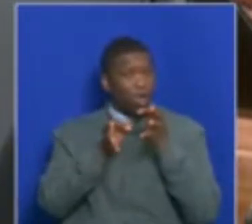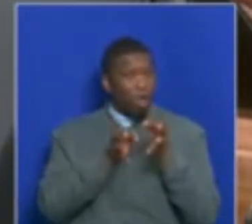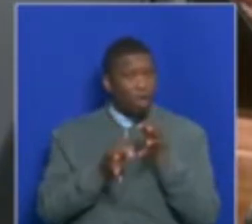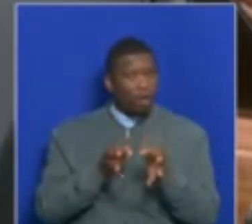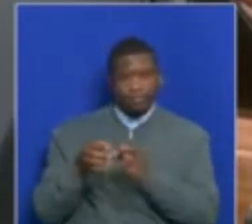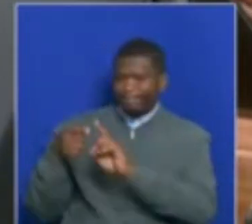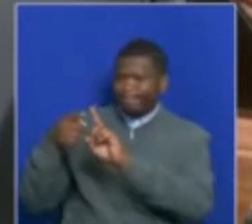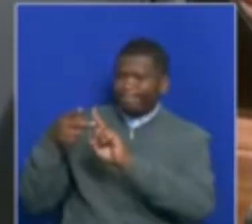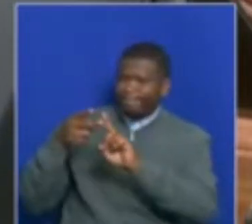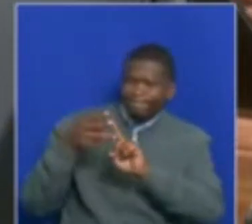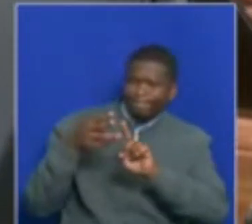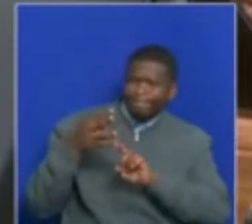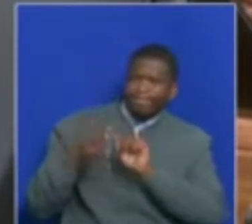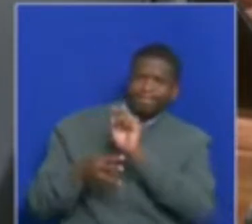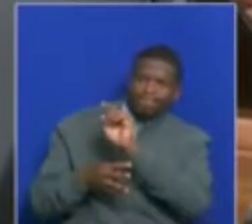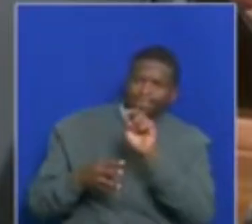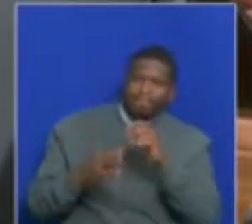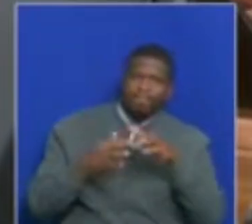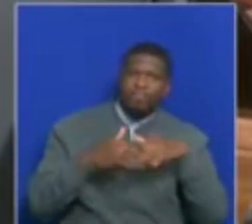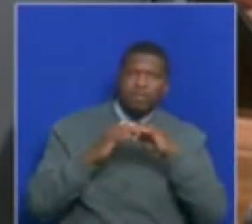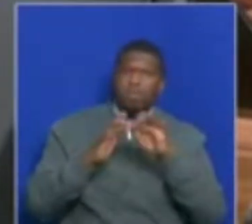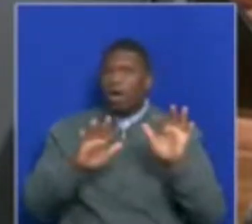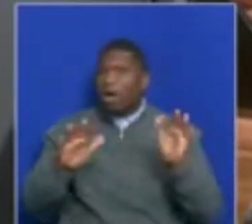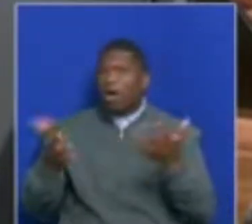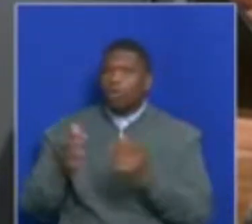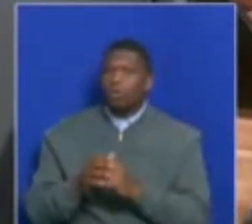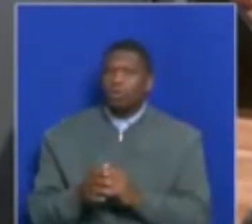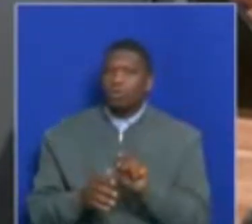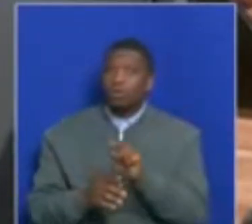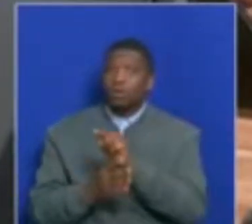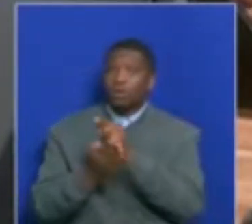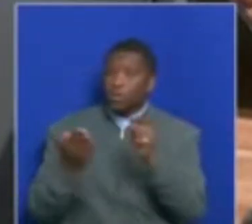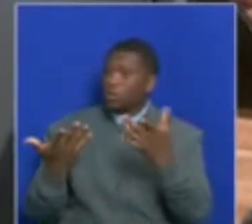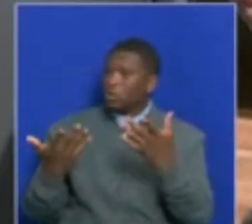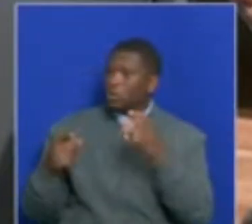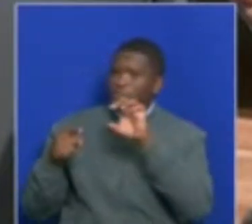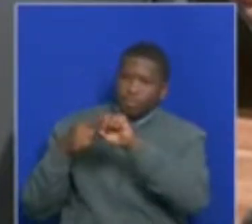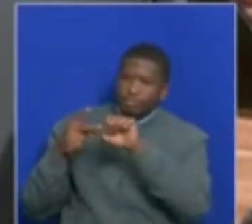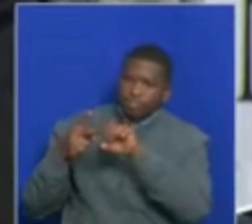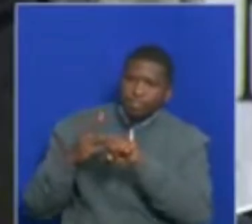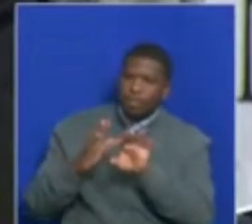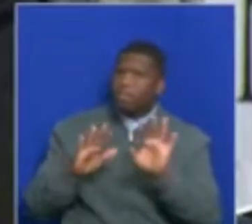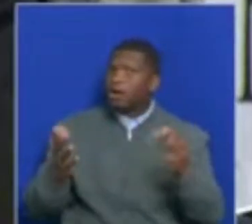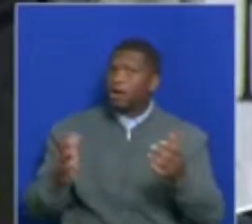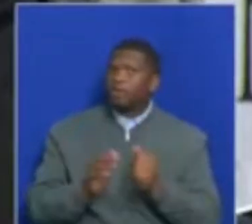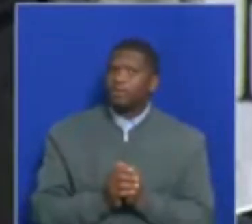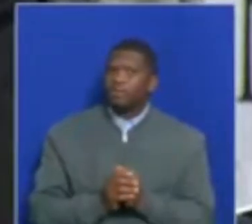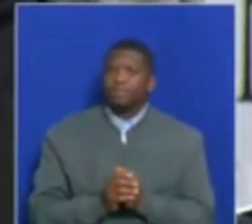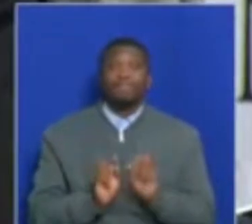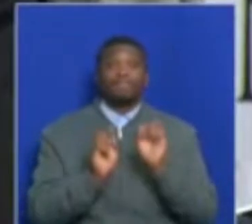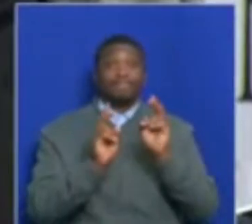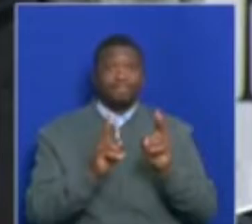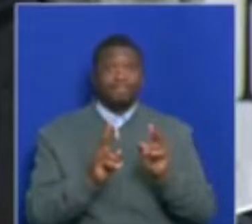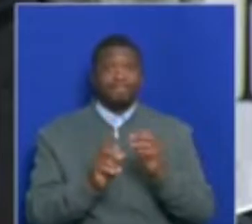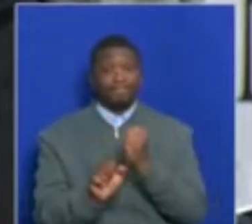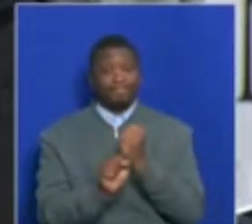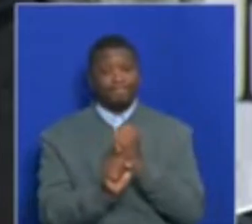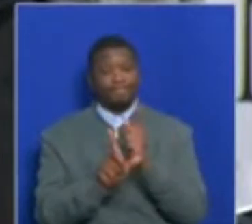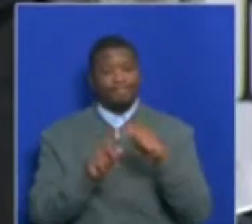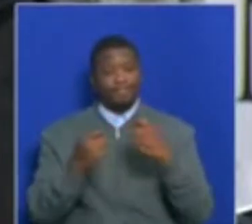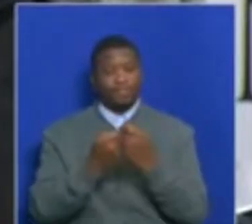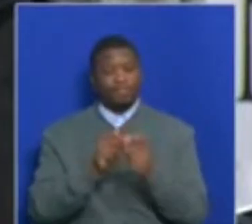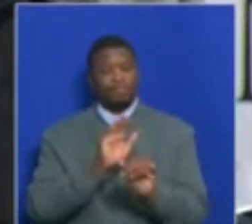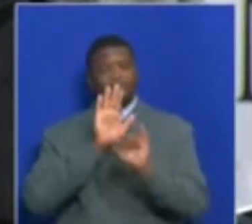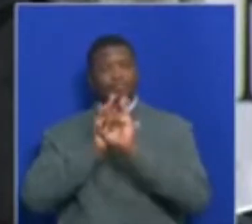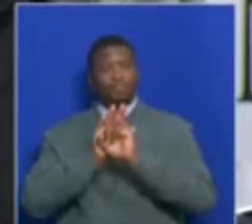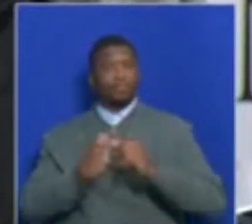how they came under your attention? Okay, the three task teams that have been identified